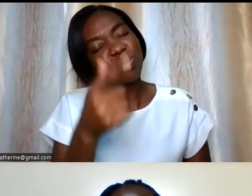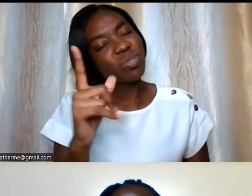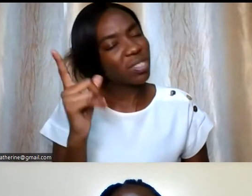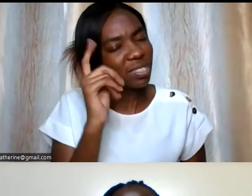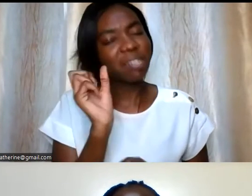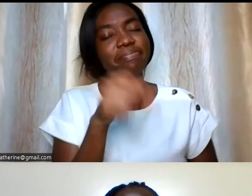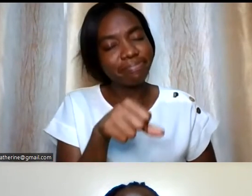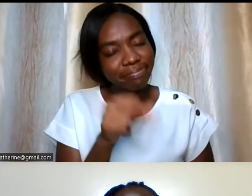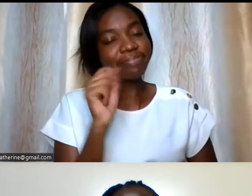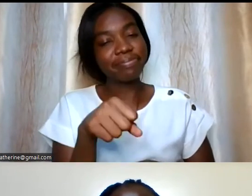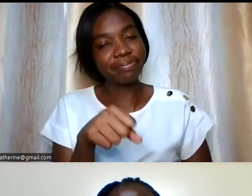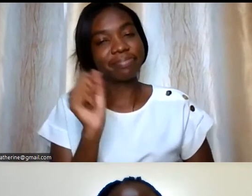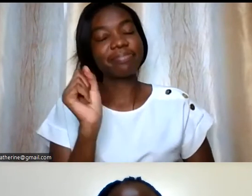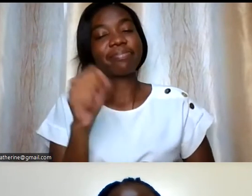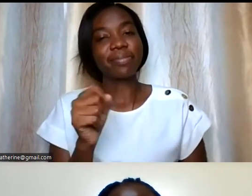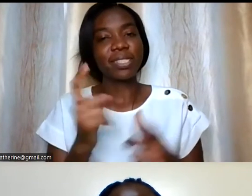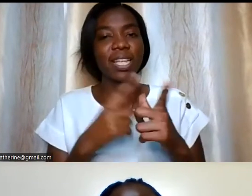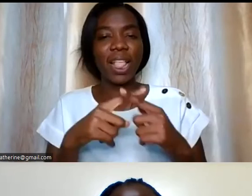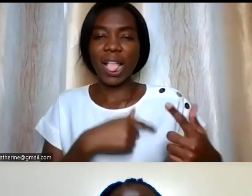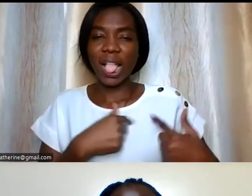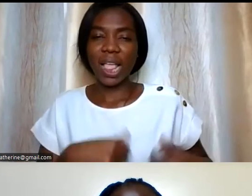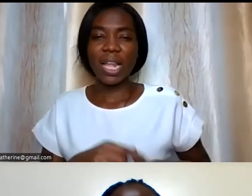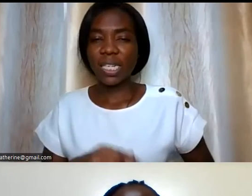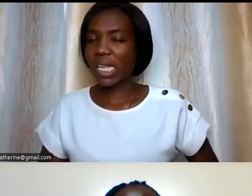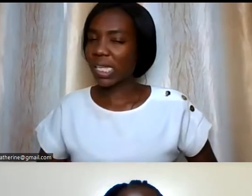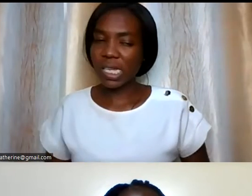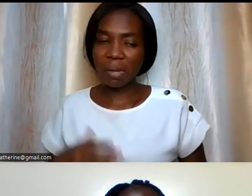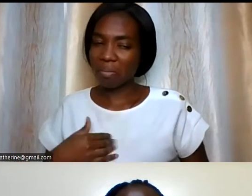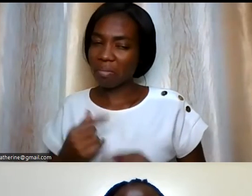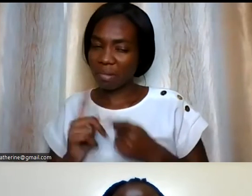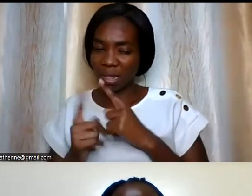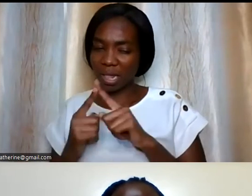and say, in your heart, you're like, I can relate.